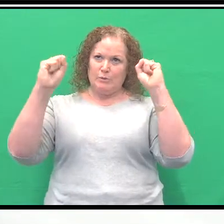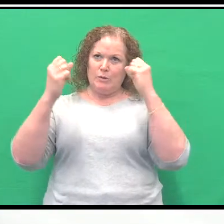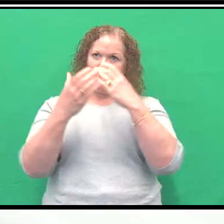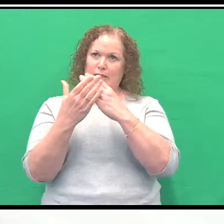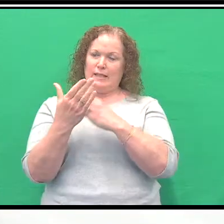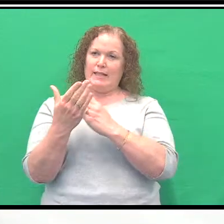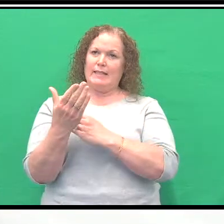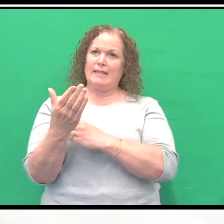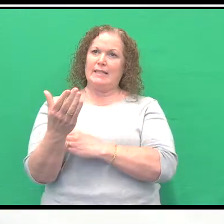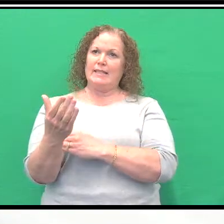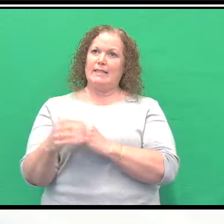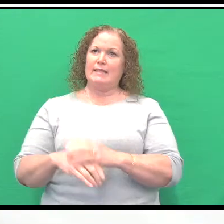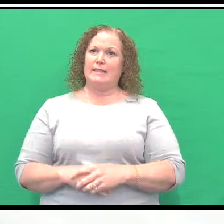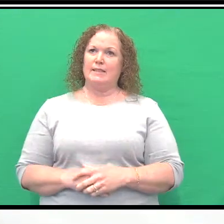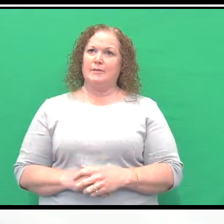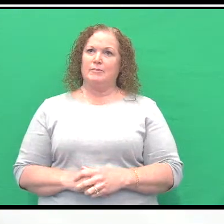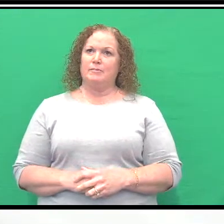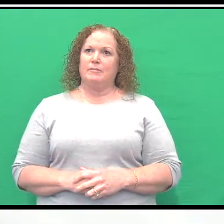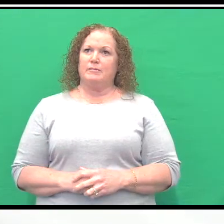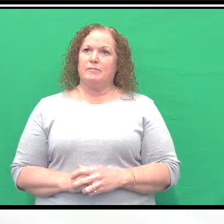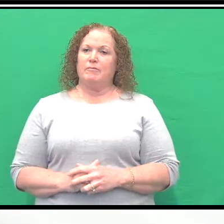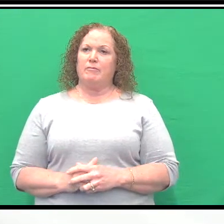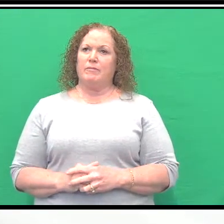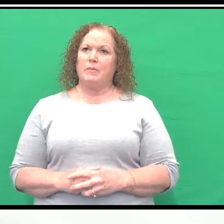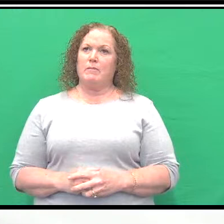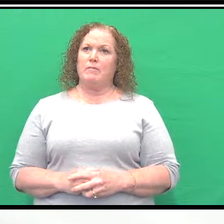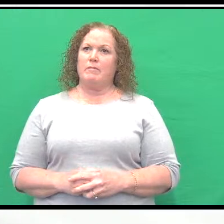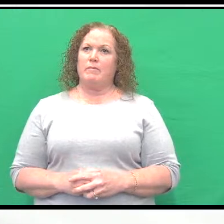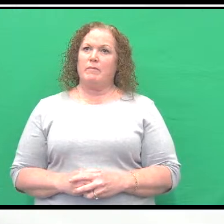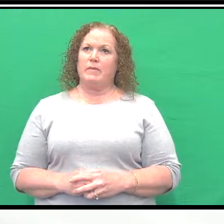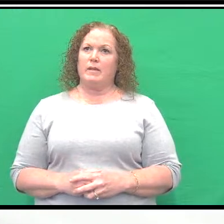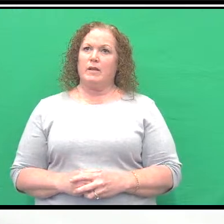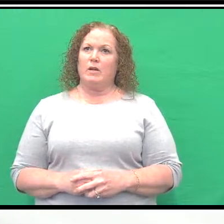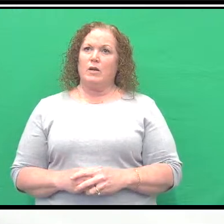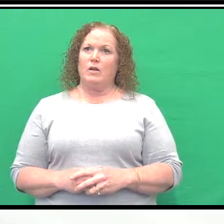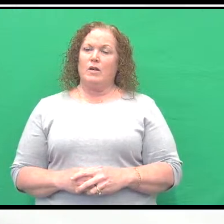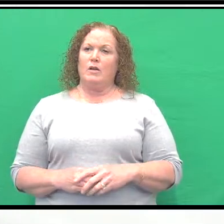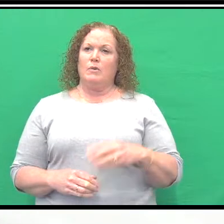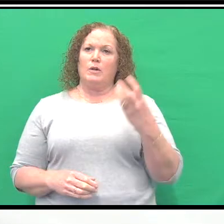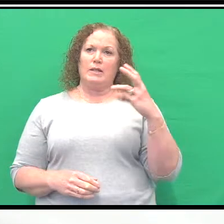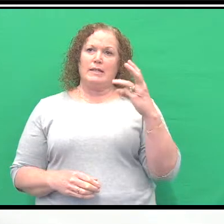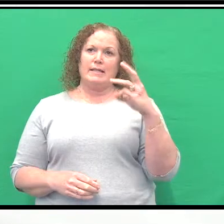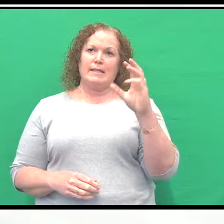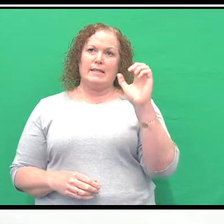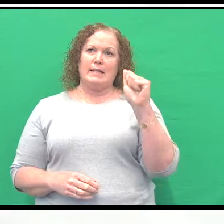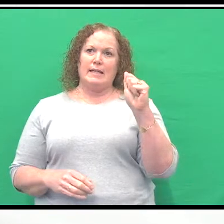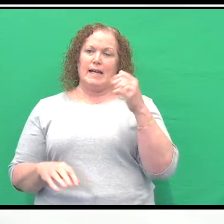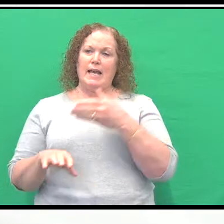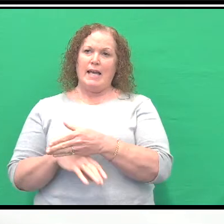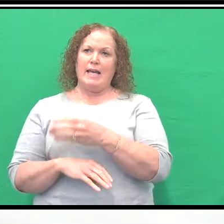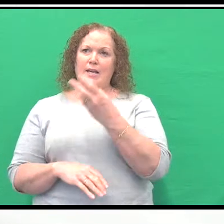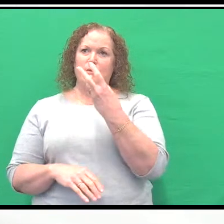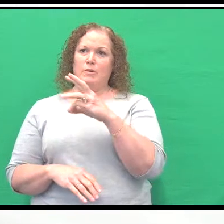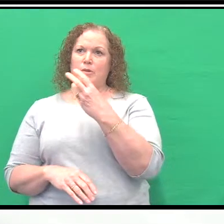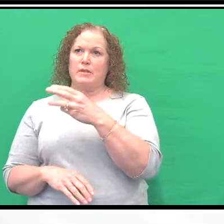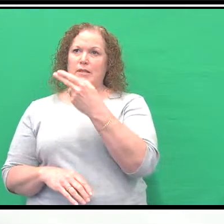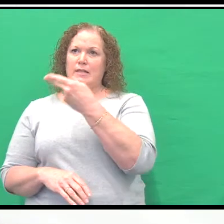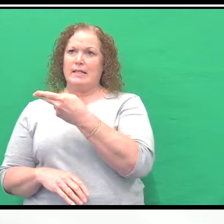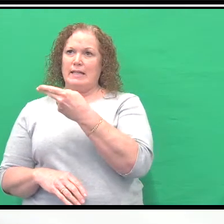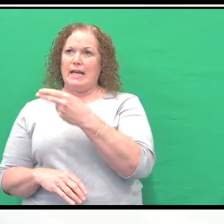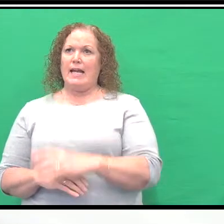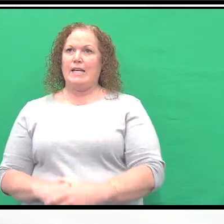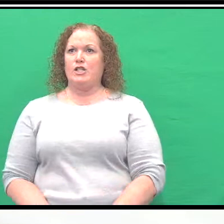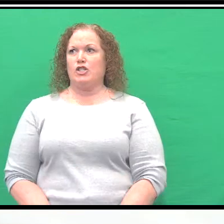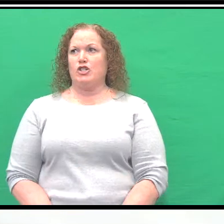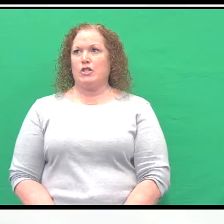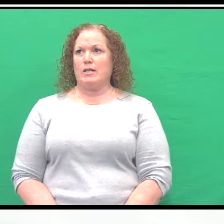to move and vote on items 16A through 16H, unless somebody would like an